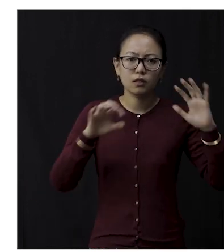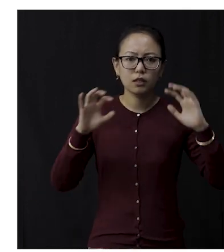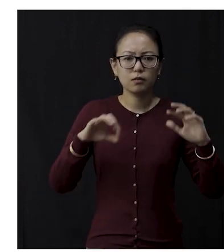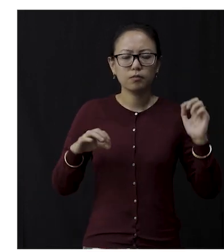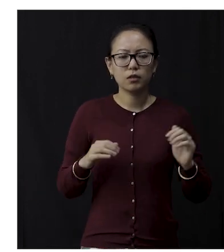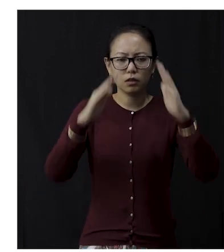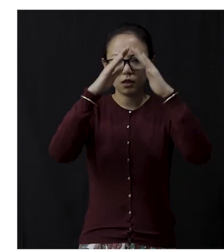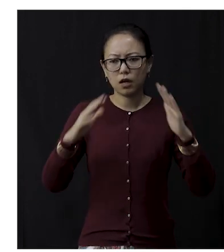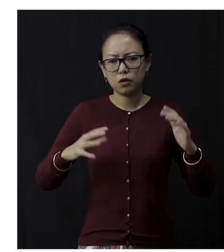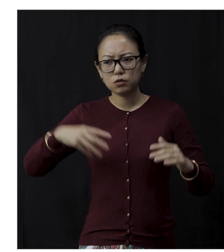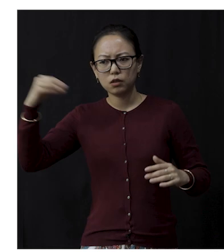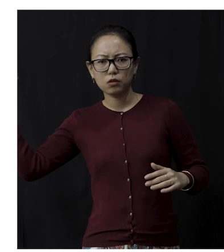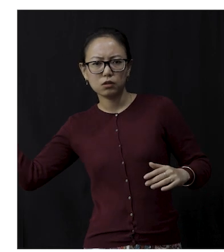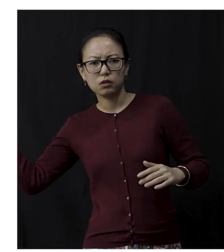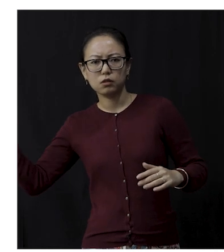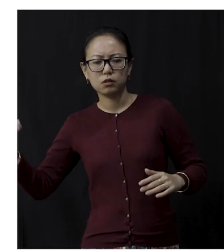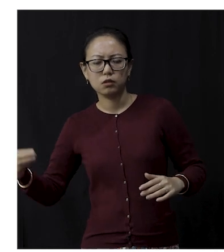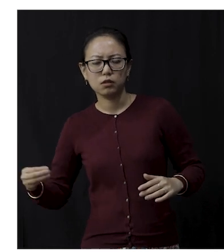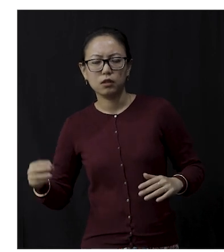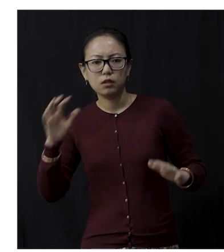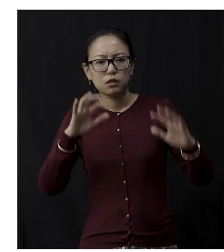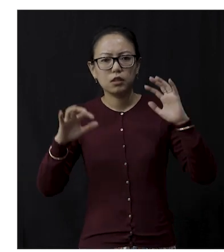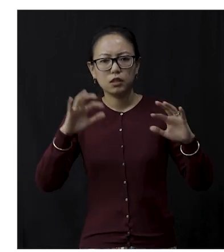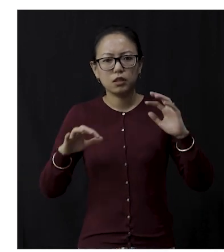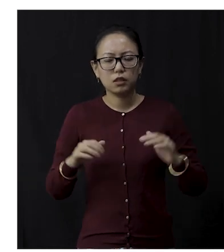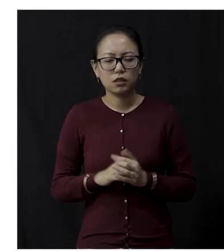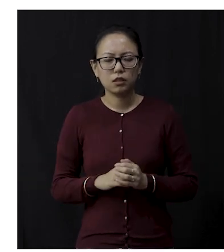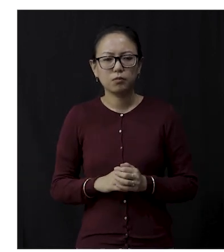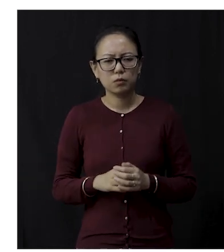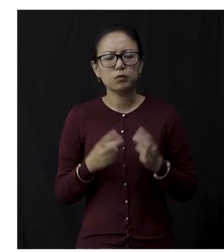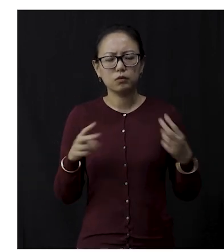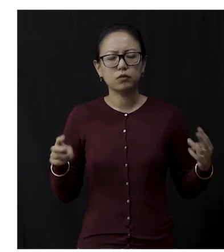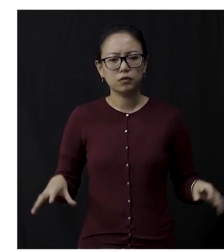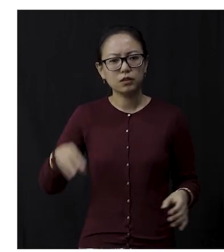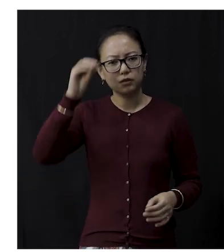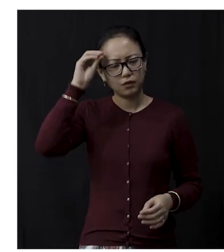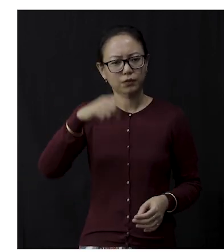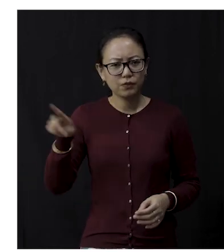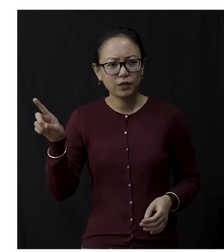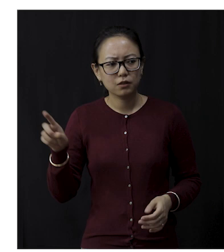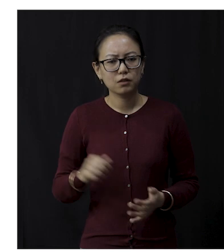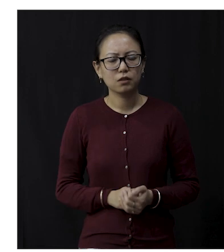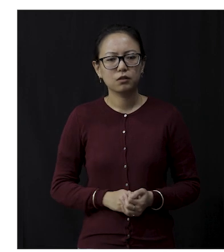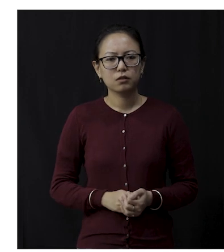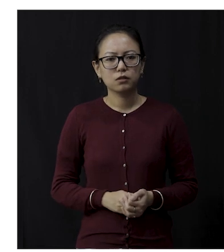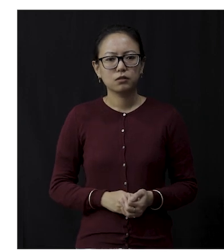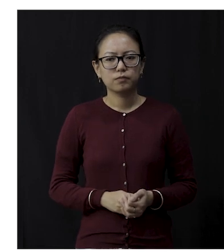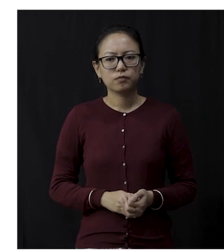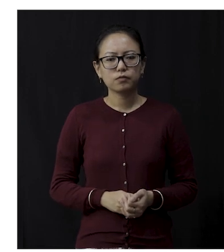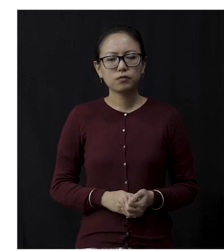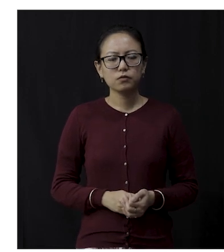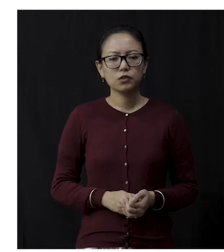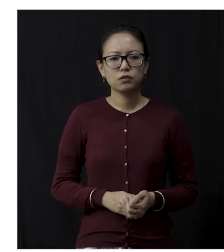our neighborhood, and wild animals live in the jungle, right? Now, students, we have also